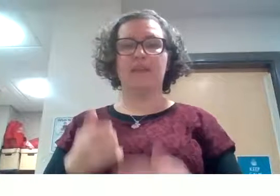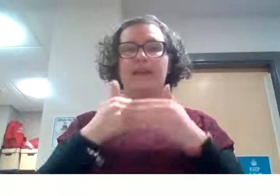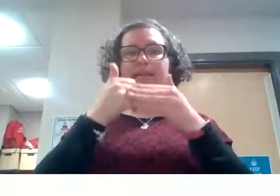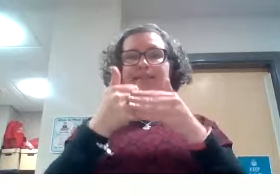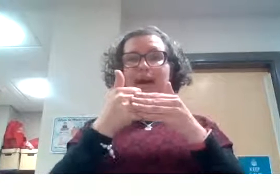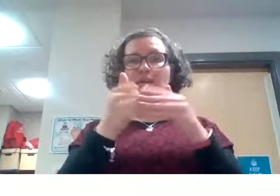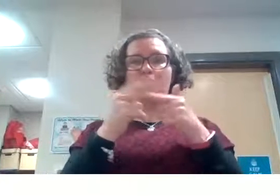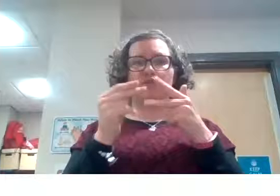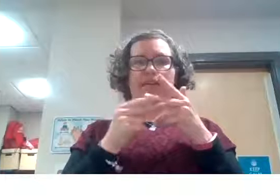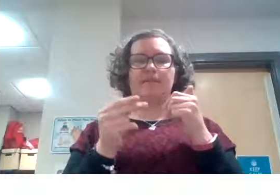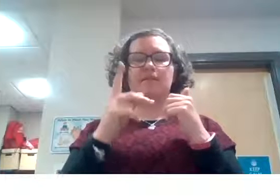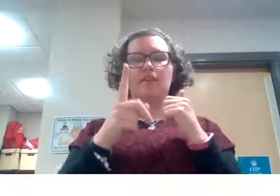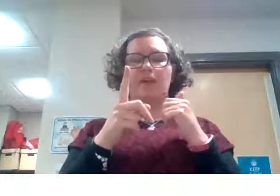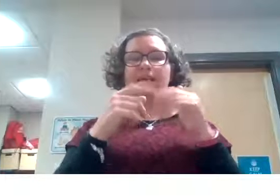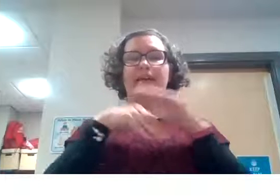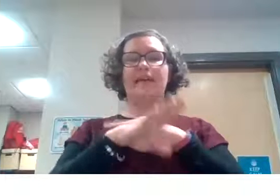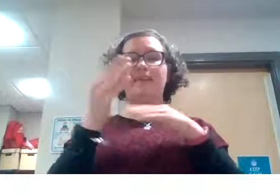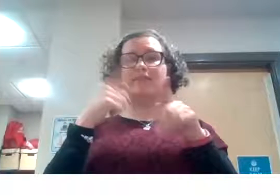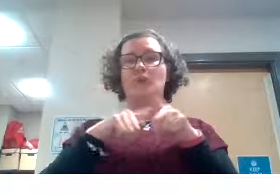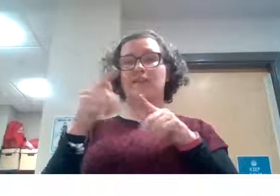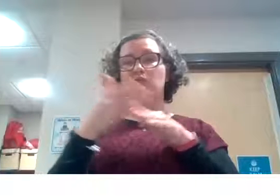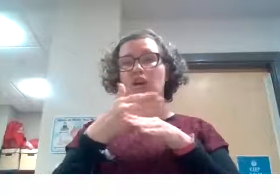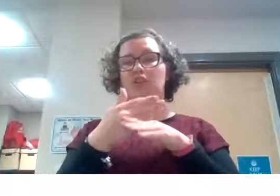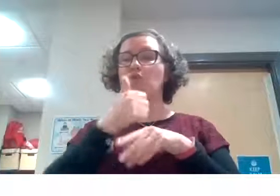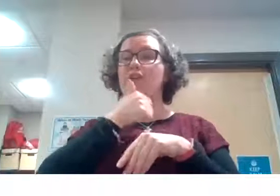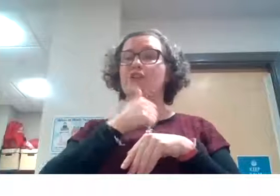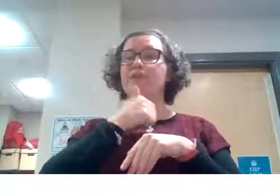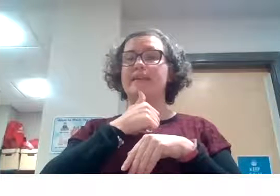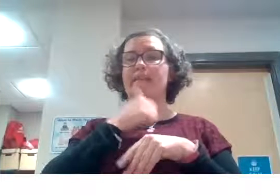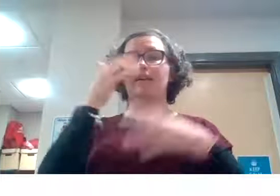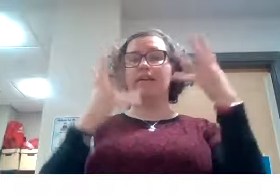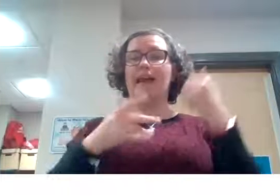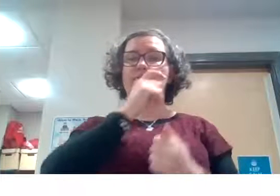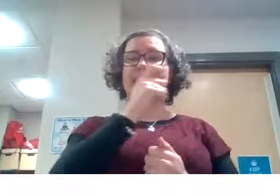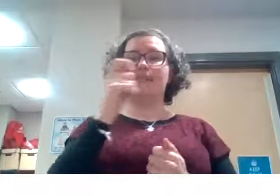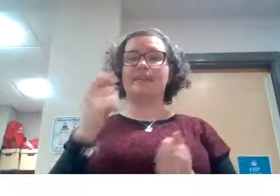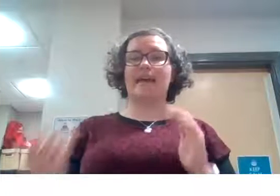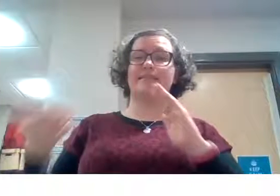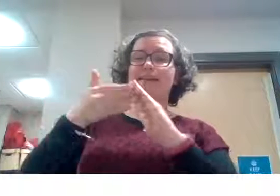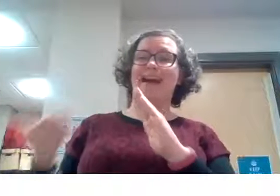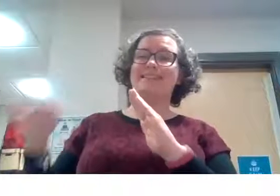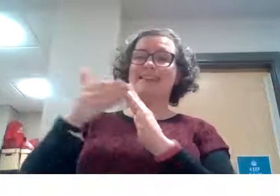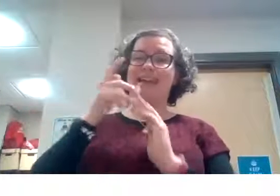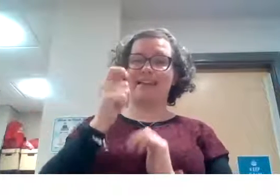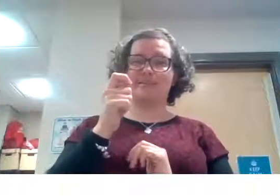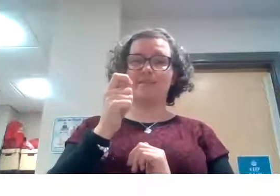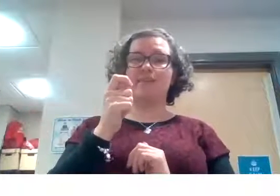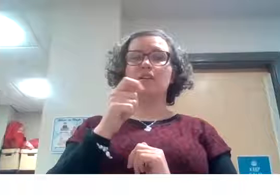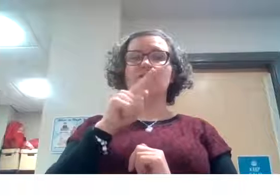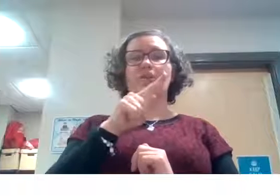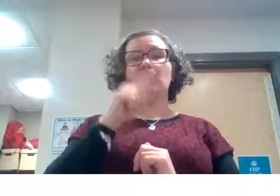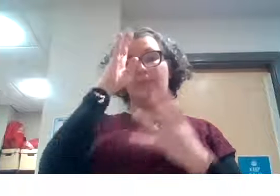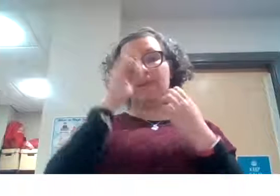Okay, here's some helpful tips. So in this week's work, you'll be using counting in tens and adding